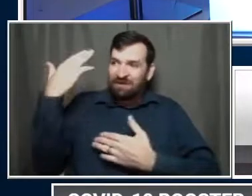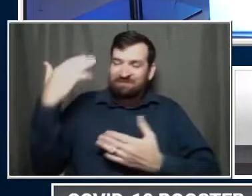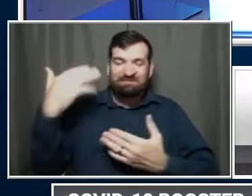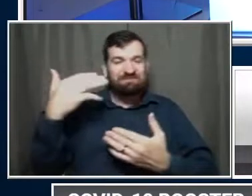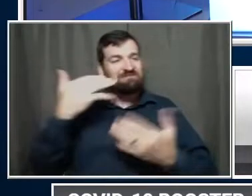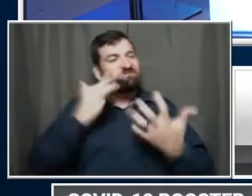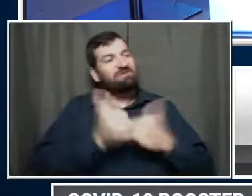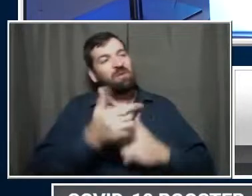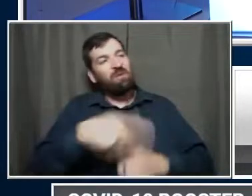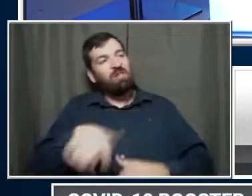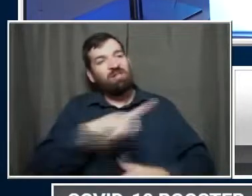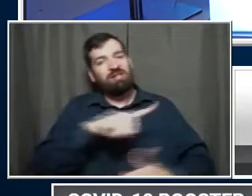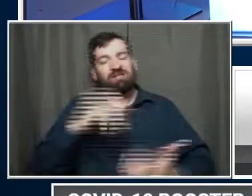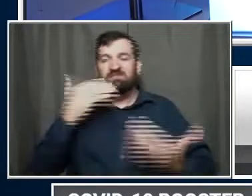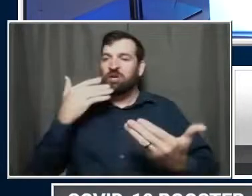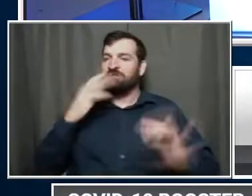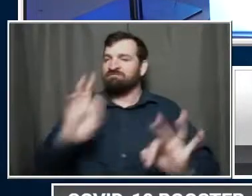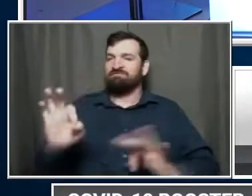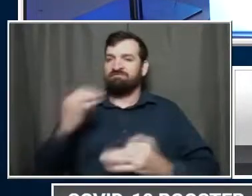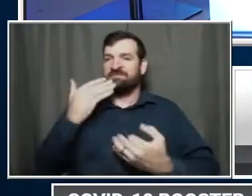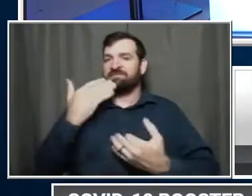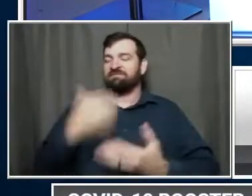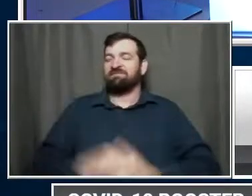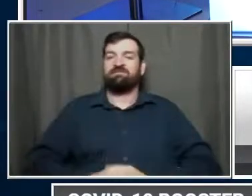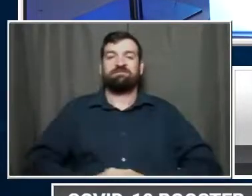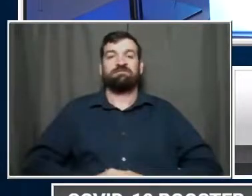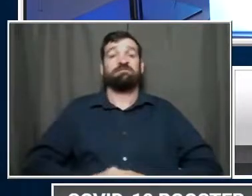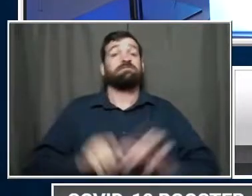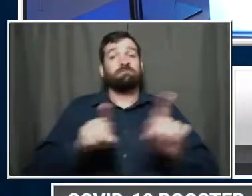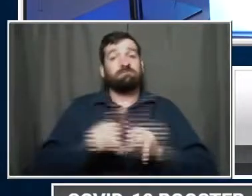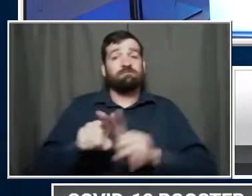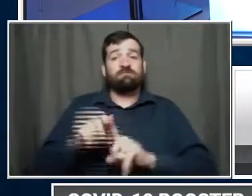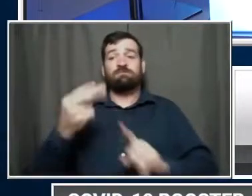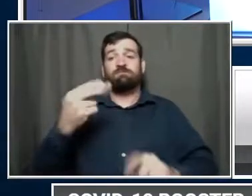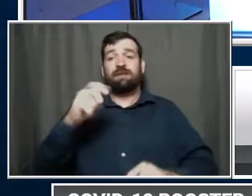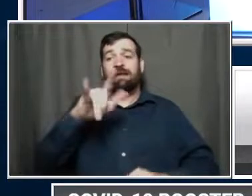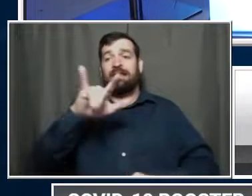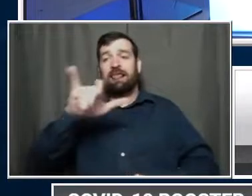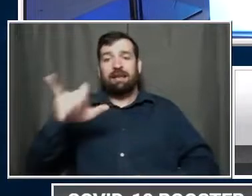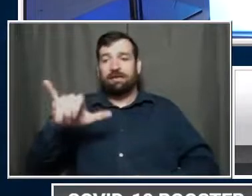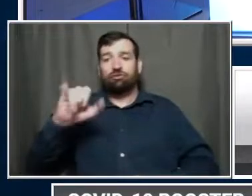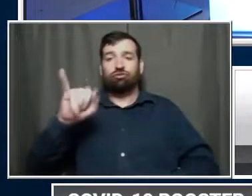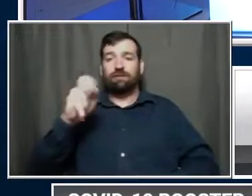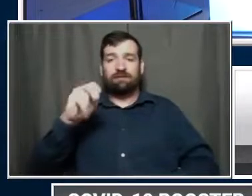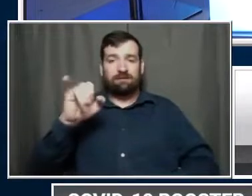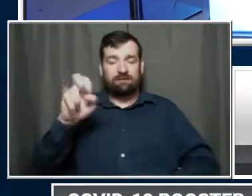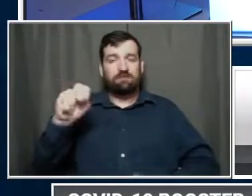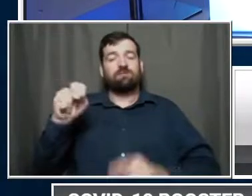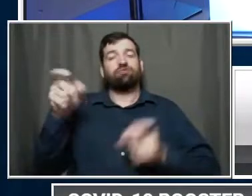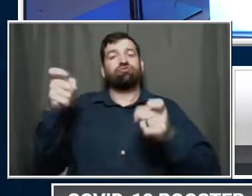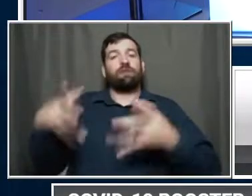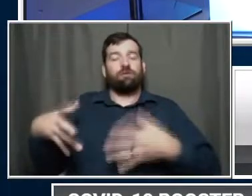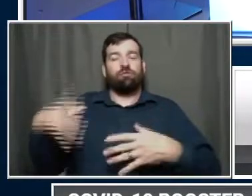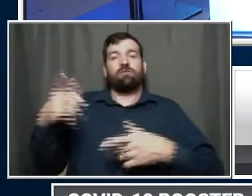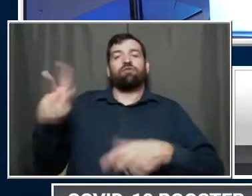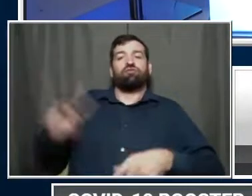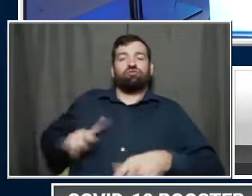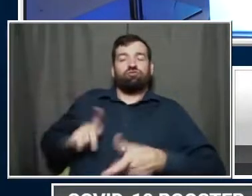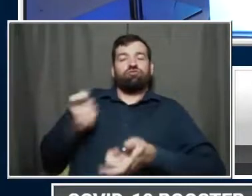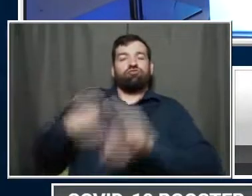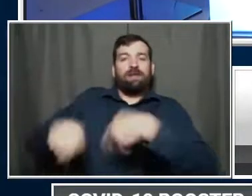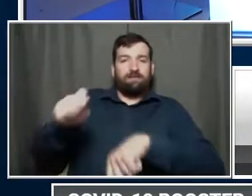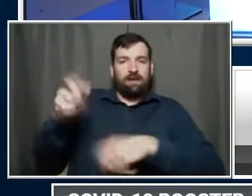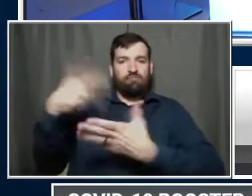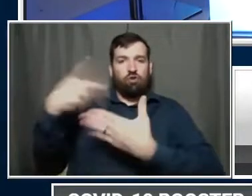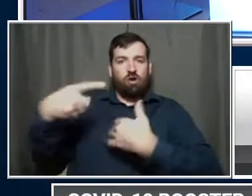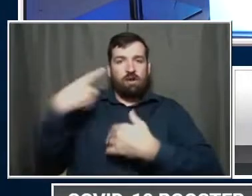guys doing? Good. Thank you. All right, we also have Haley Jensen, Director of Transplant Programs for the National Kidney Foundation. Good morning to you,